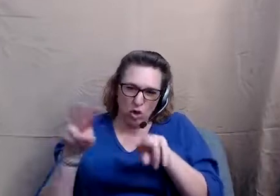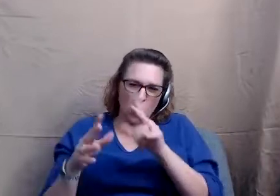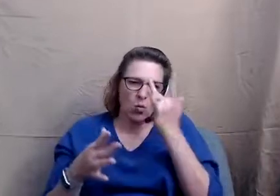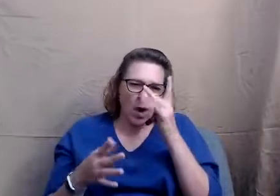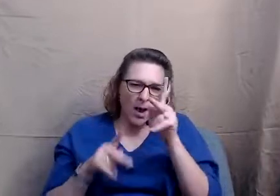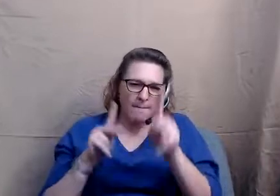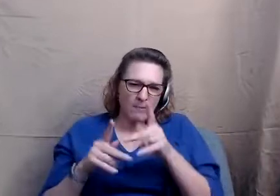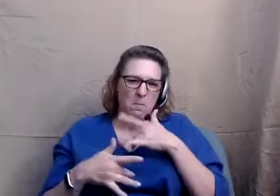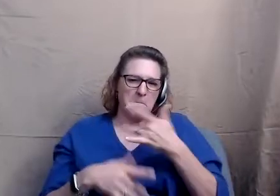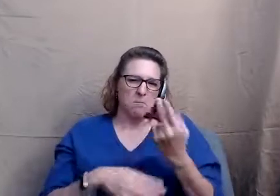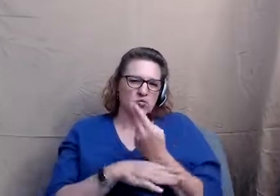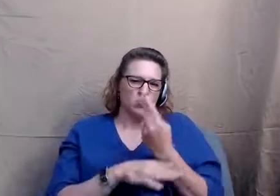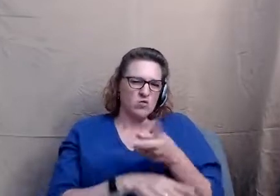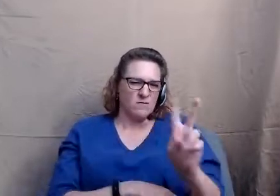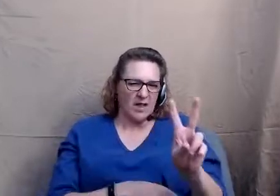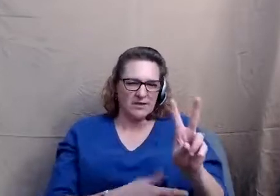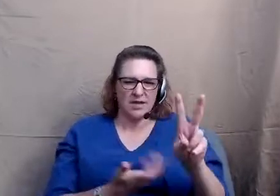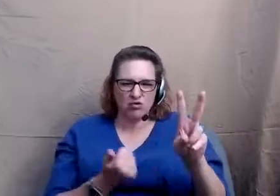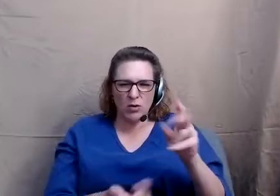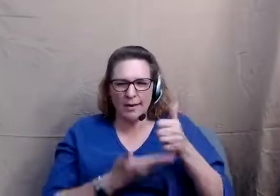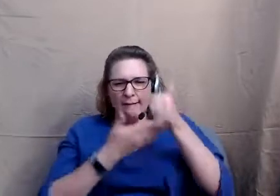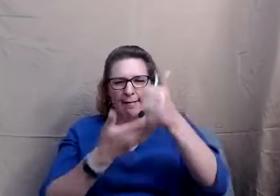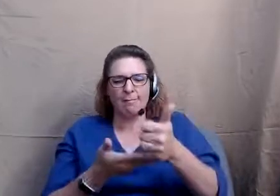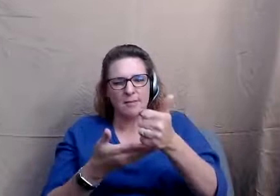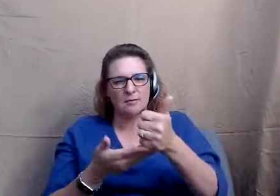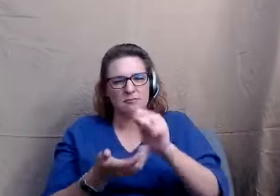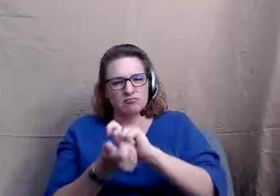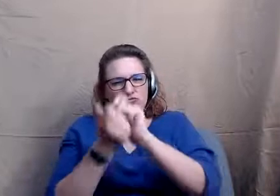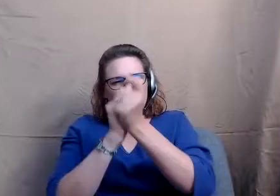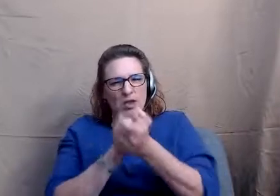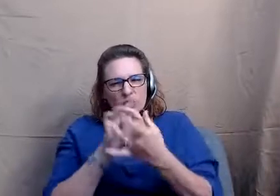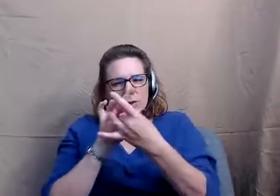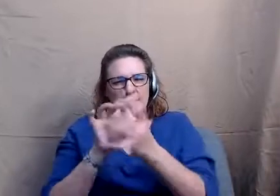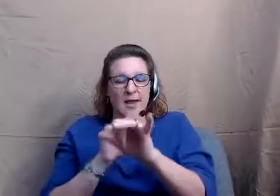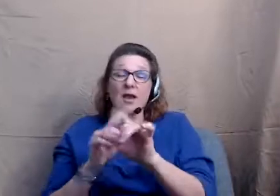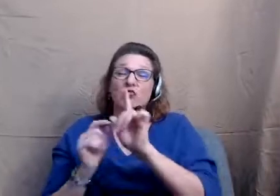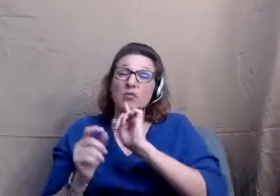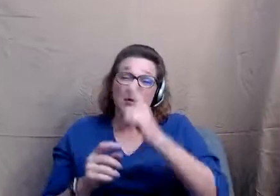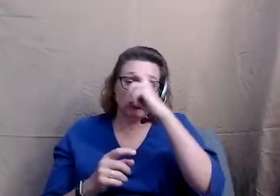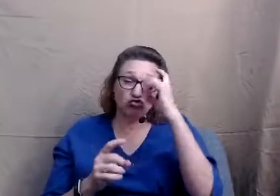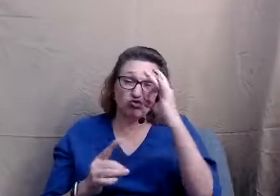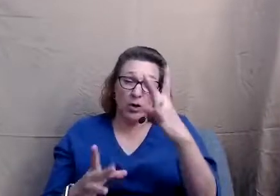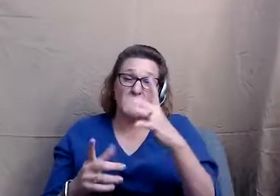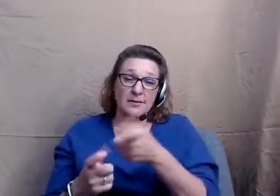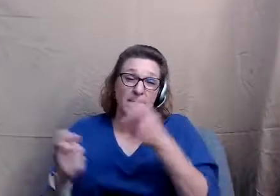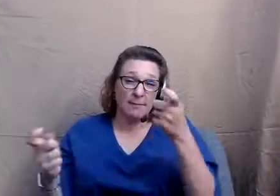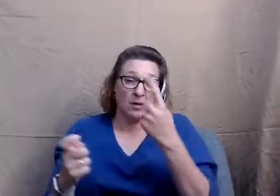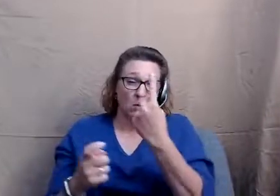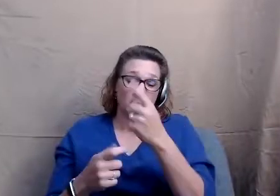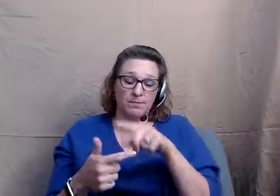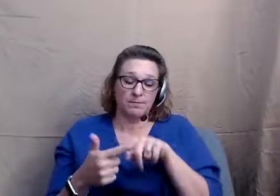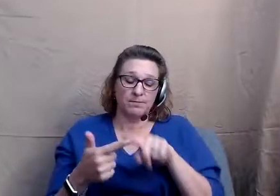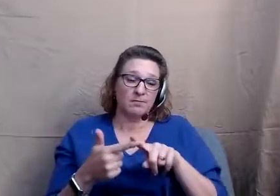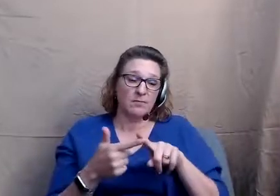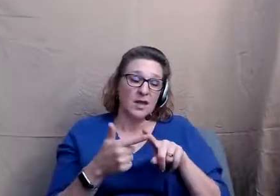violence and try to help make change around those things. And trauma is a big one. In terms of the enforcement of